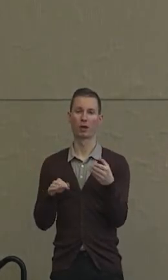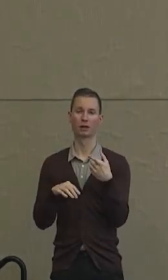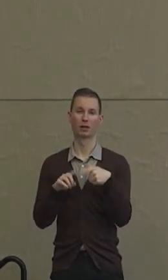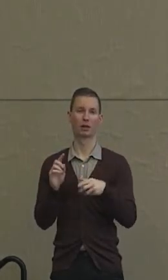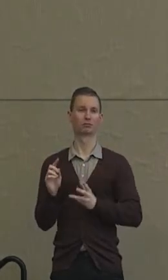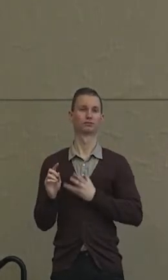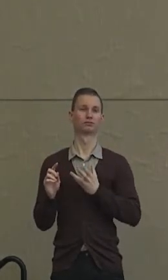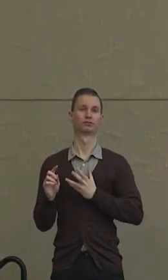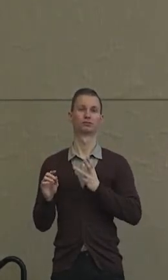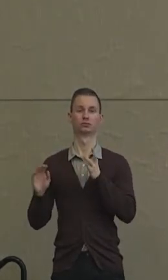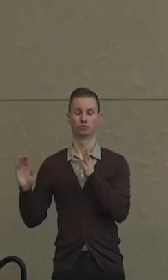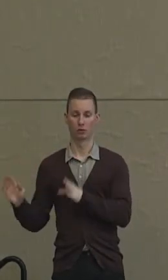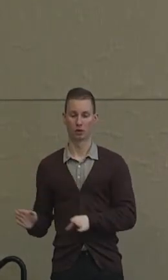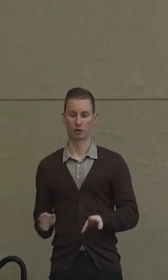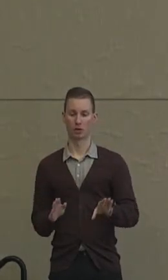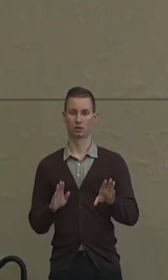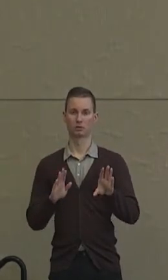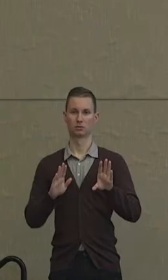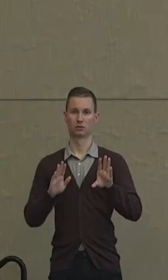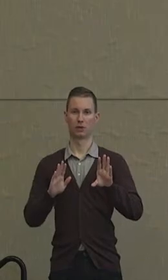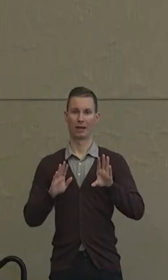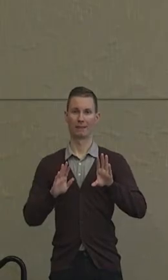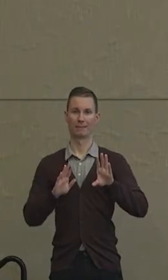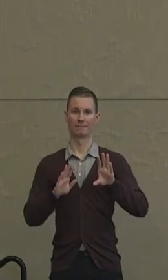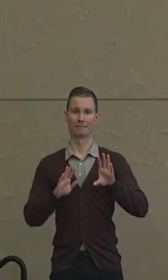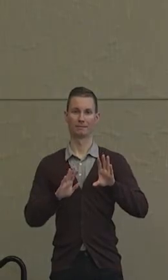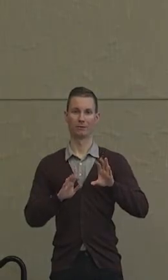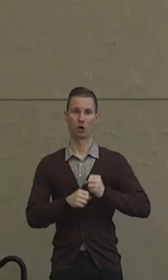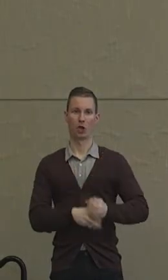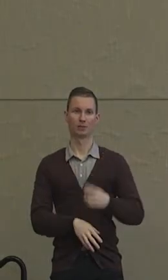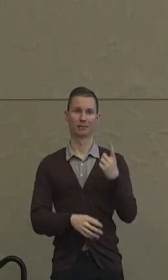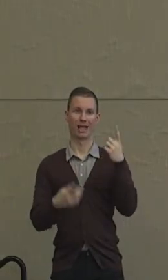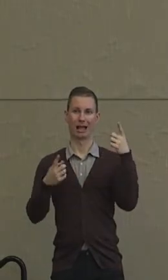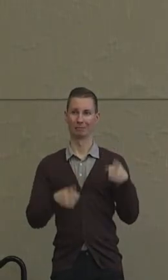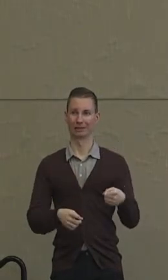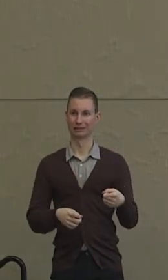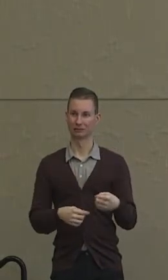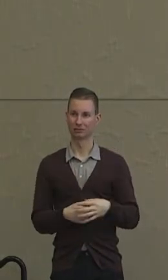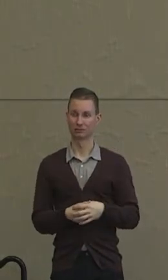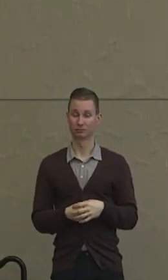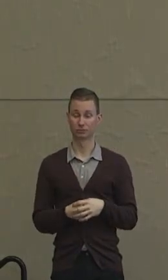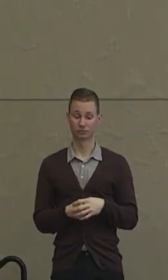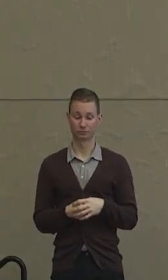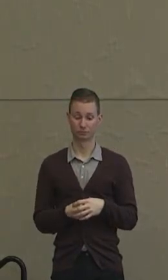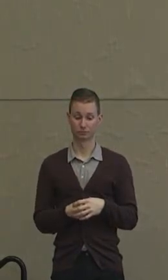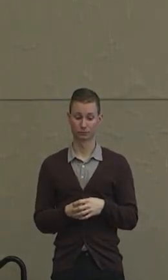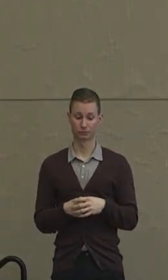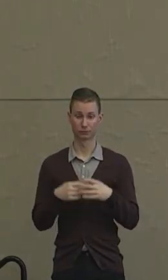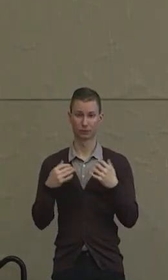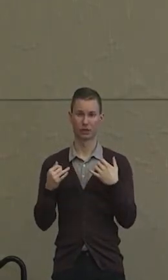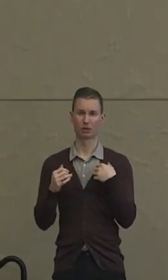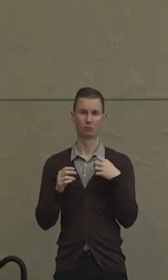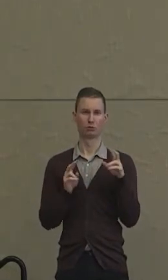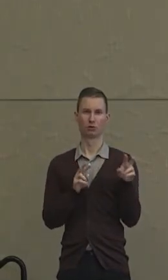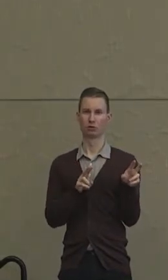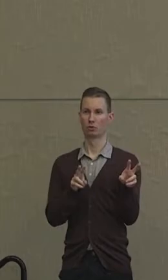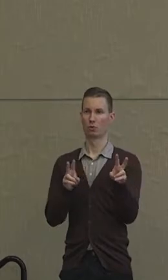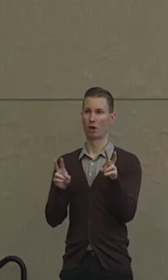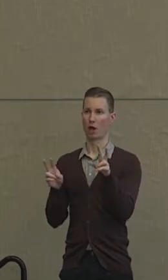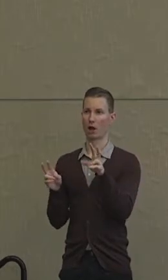formally organize to make certain kinds of things happen, right? So as I'm looking in the exhibition